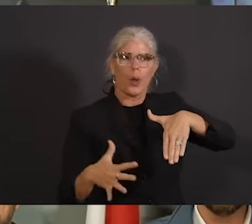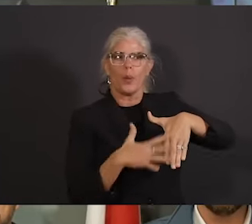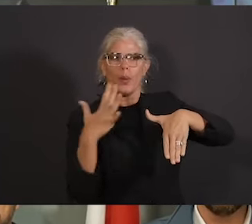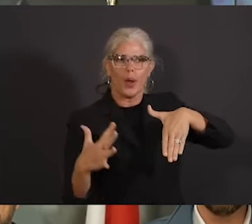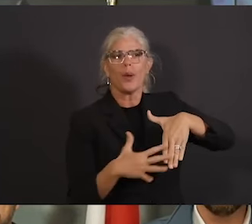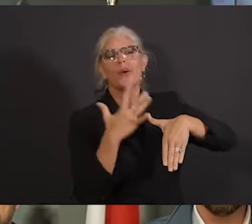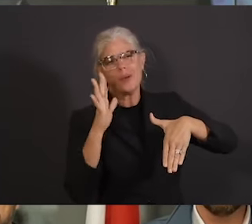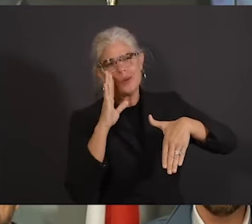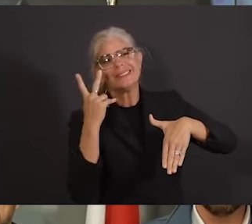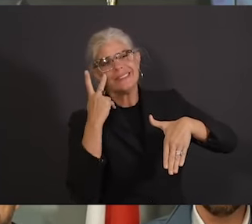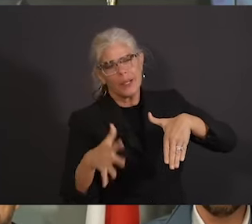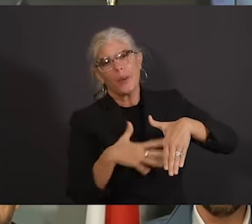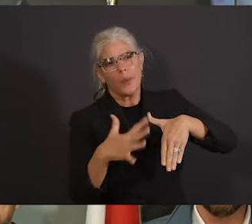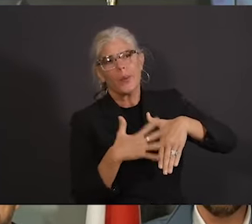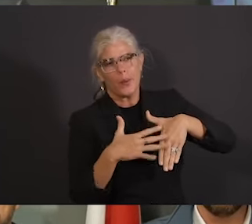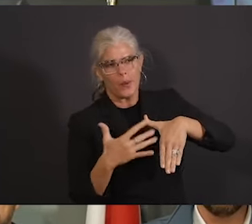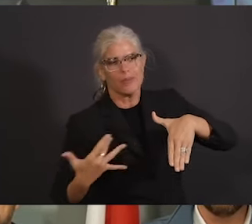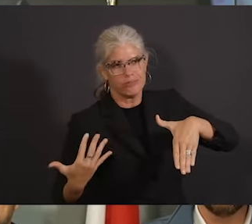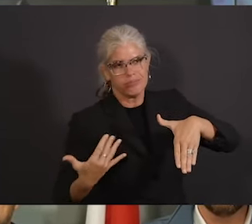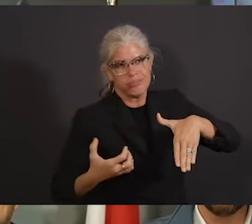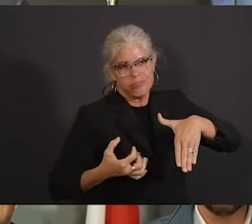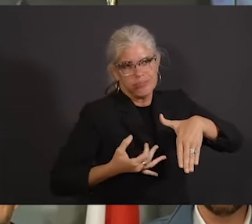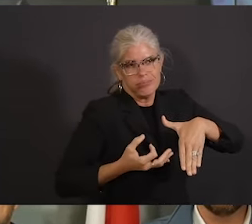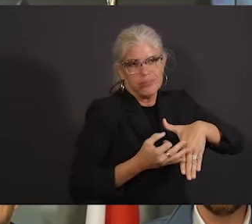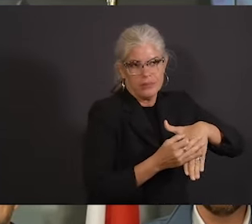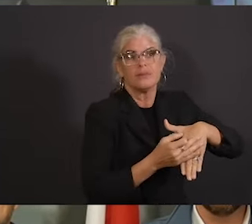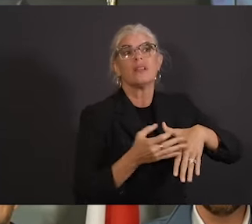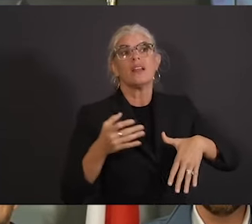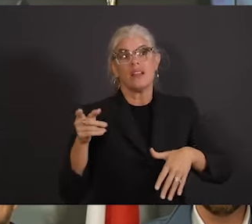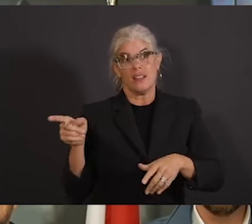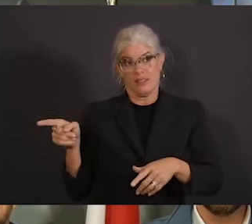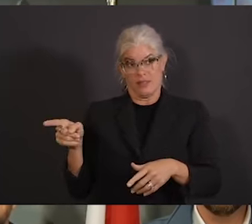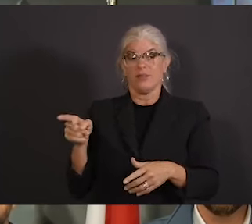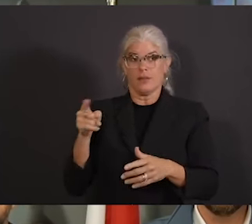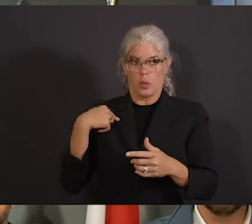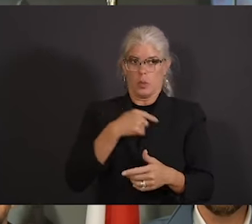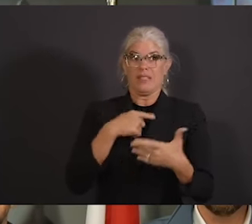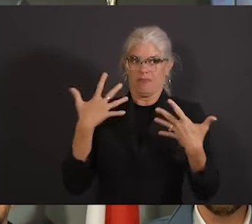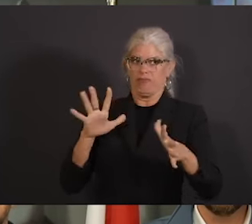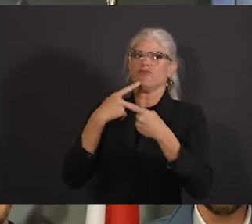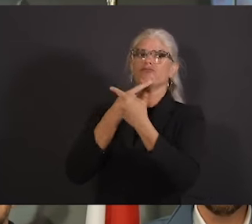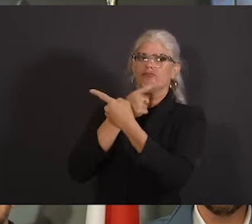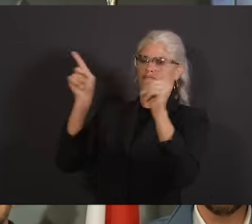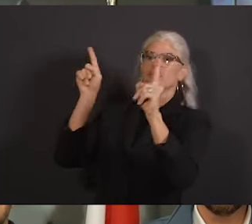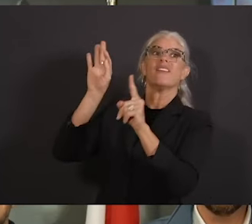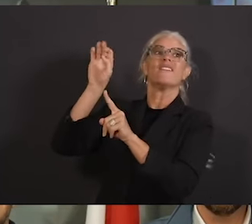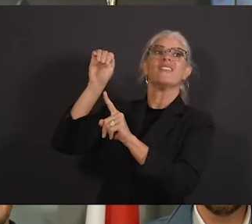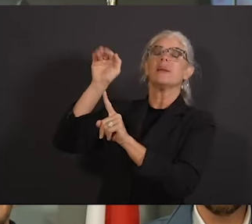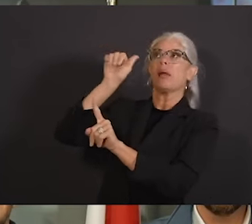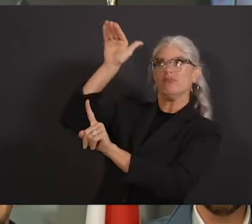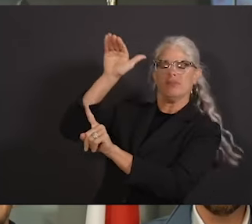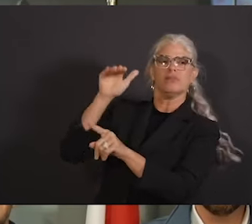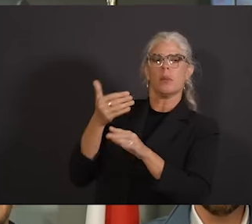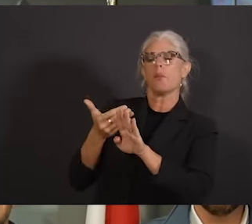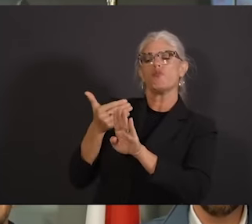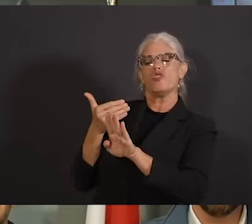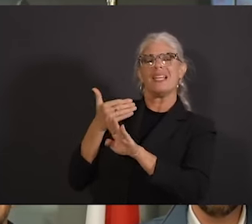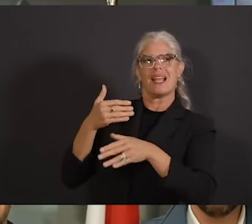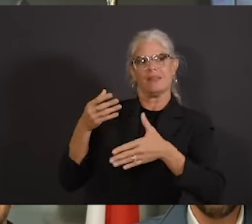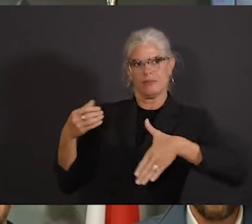landfall. We have made a pre-landfall declaration request to FEMA for support, and Kevin has been working with